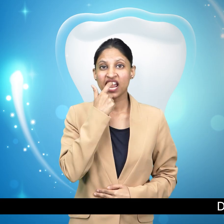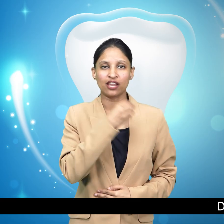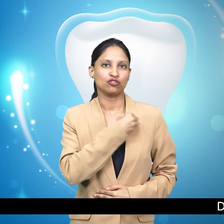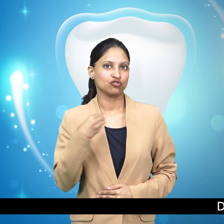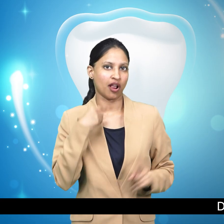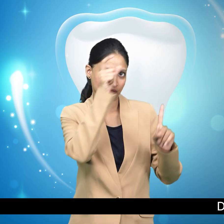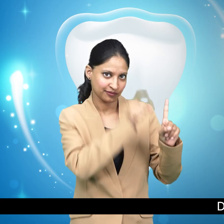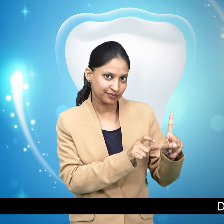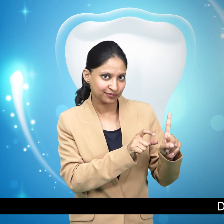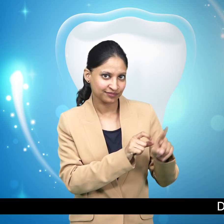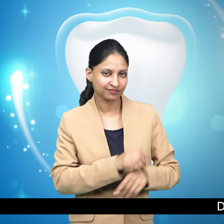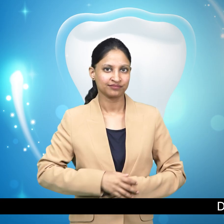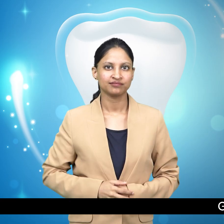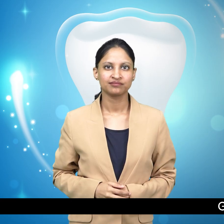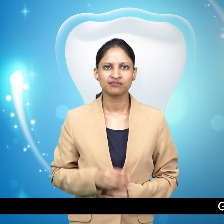dentist,